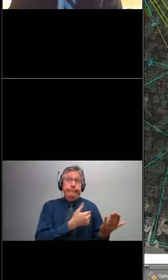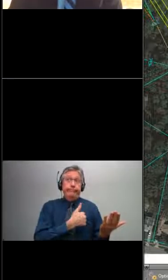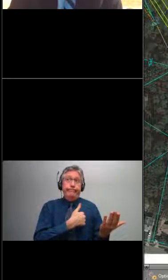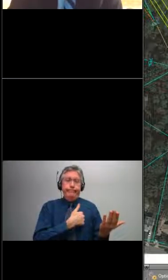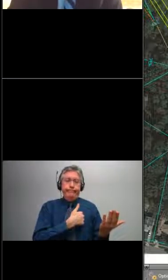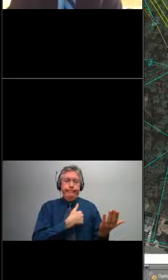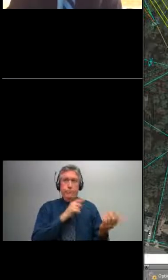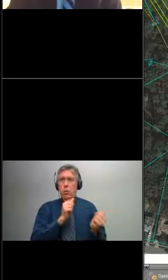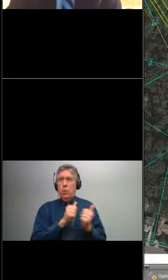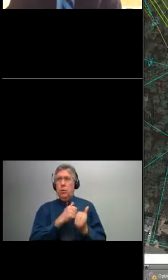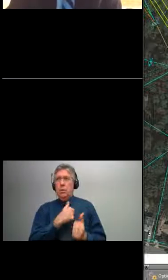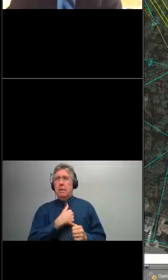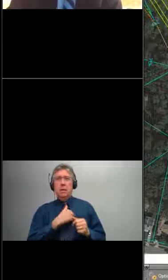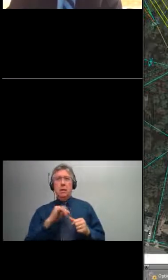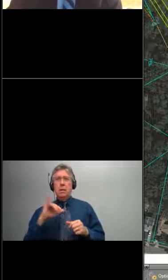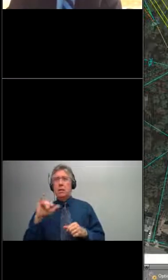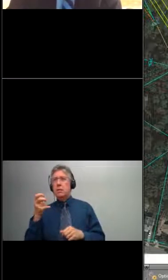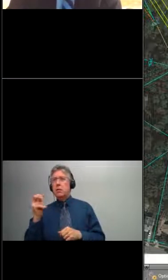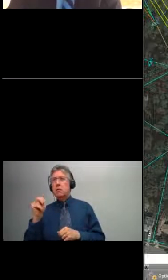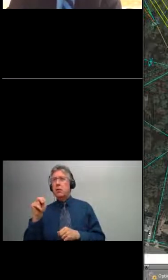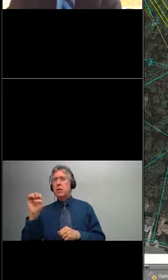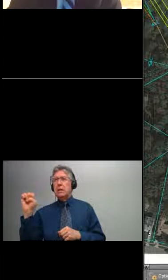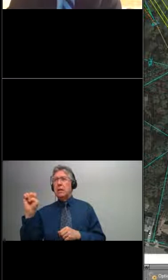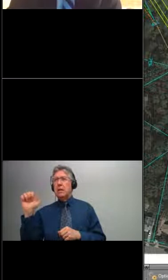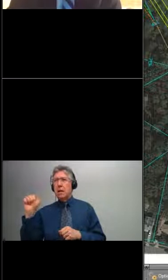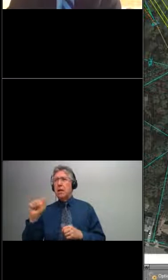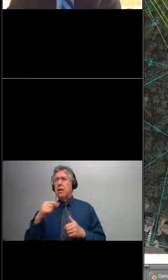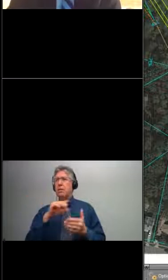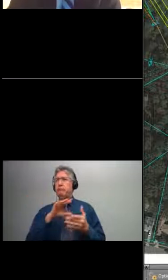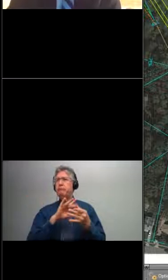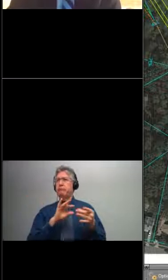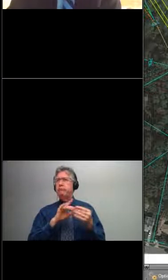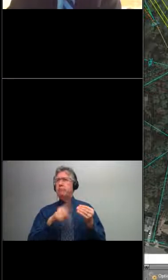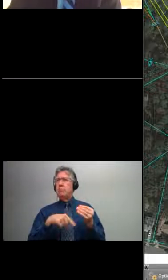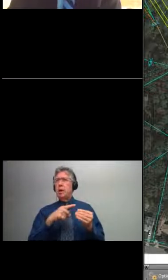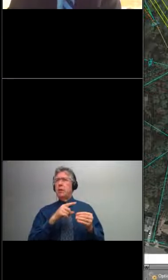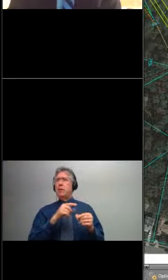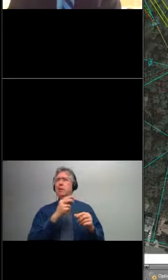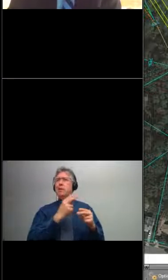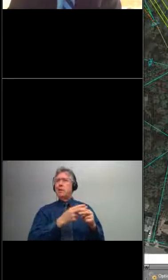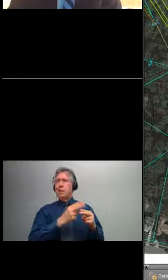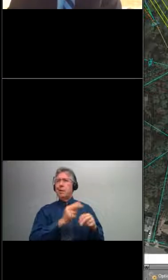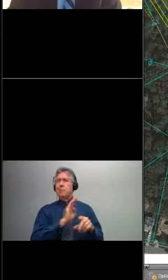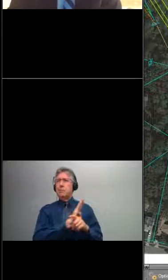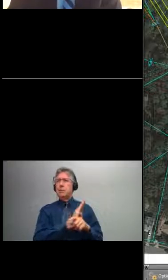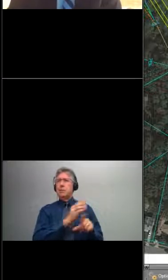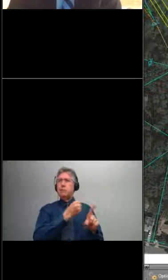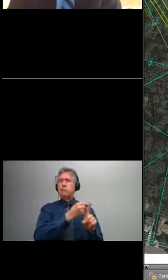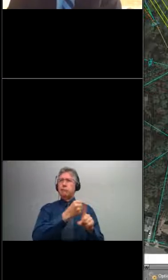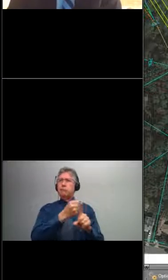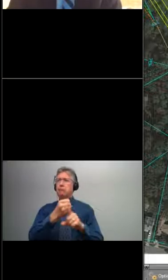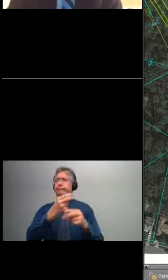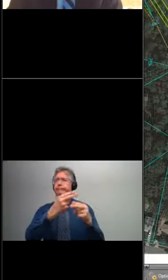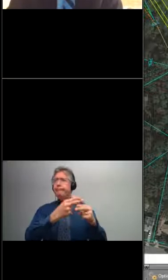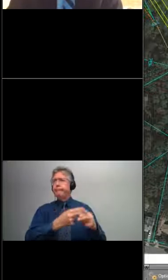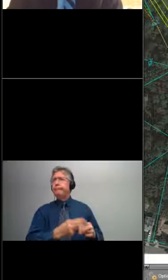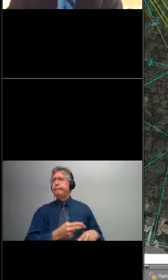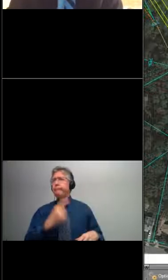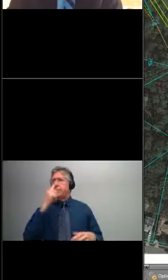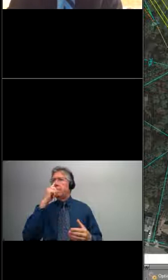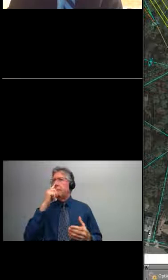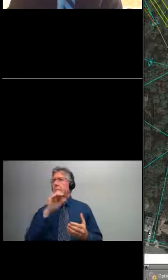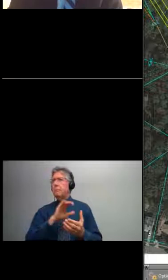somewhere. I think, John, in the EA, we did mention the businesses that are in that building. I